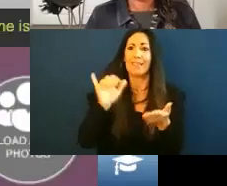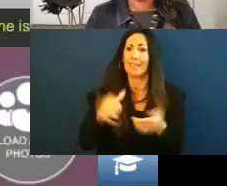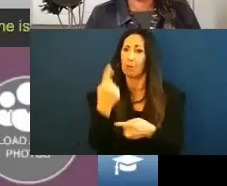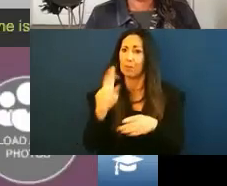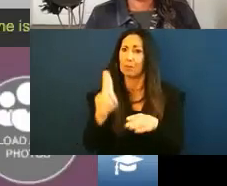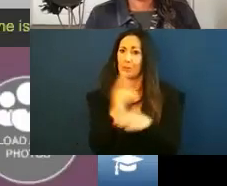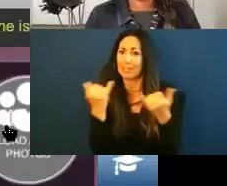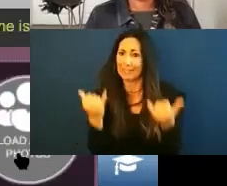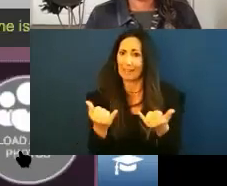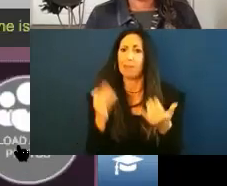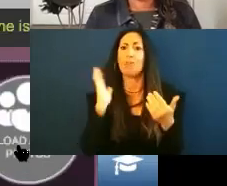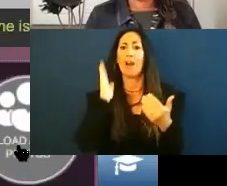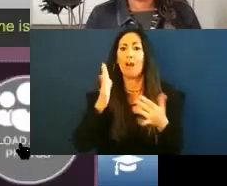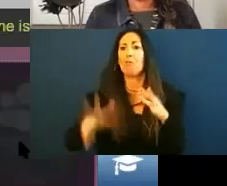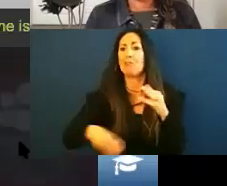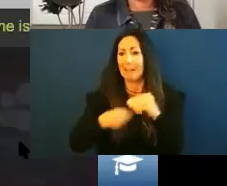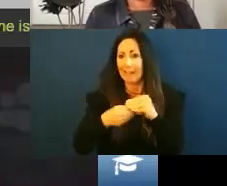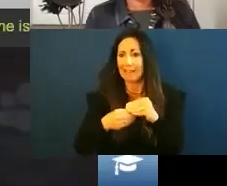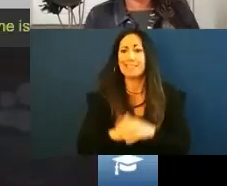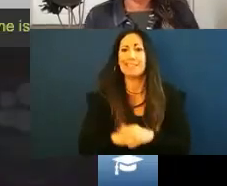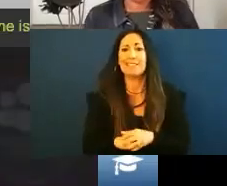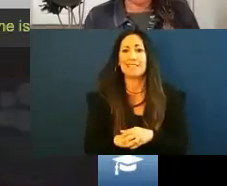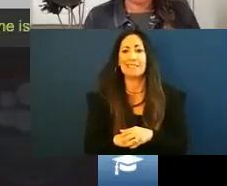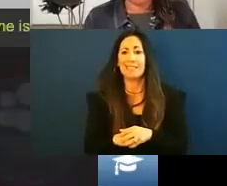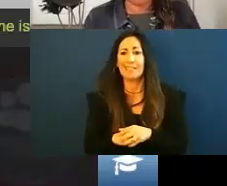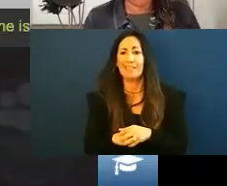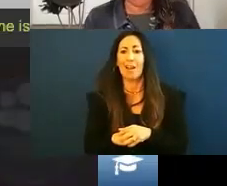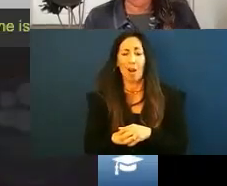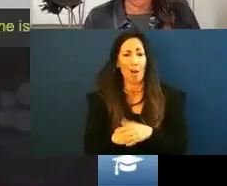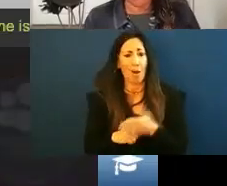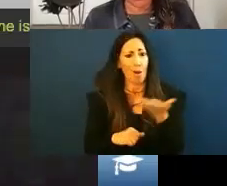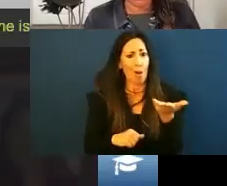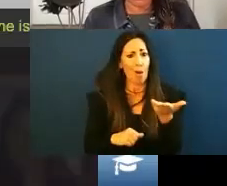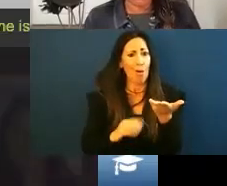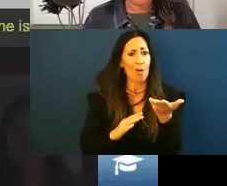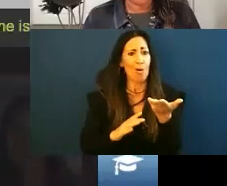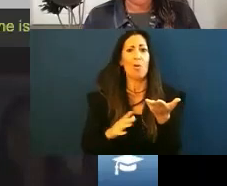Put that in there. And nice. Find one of Christina